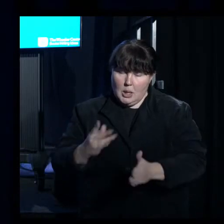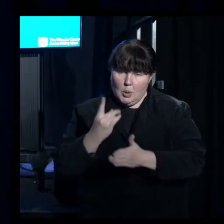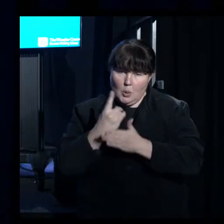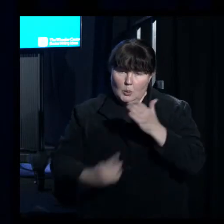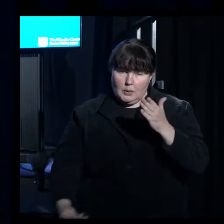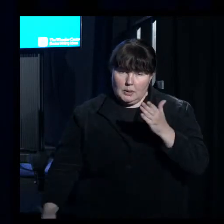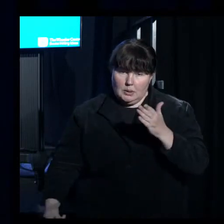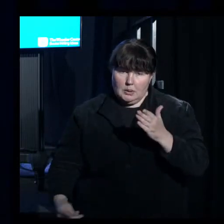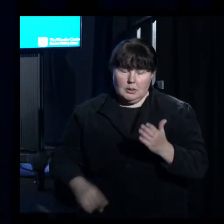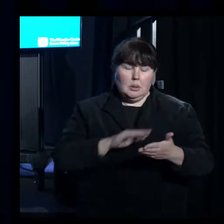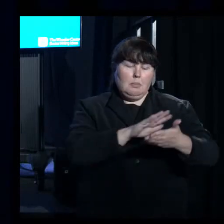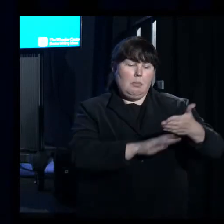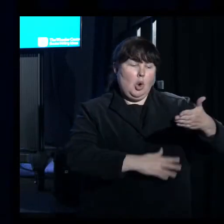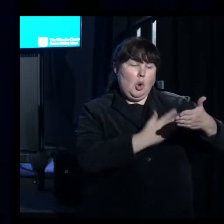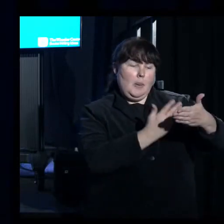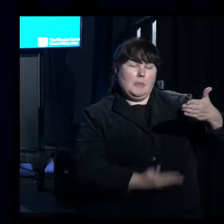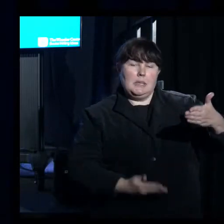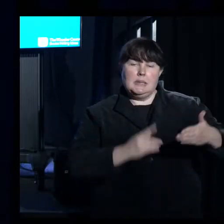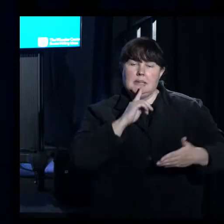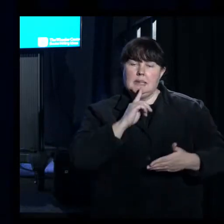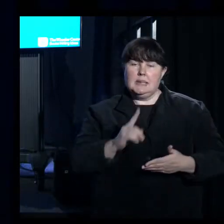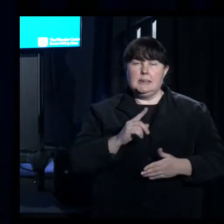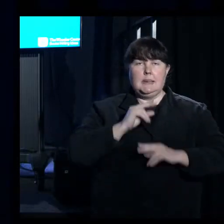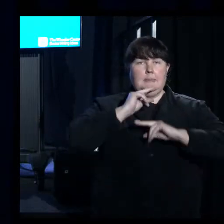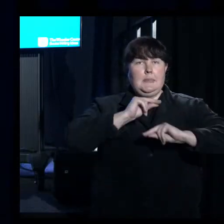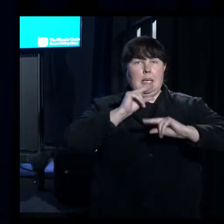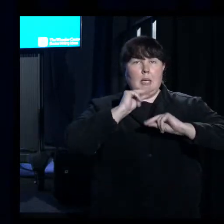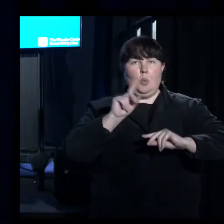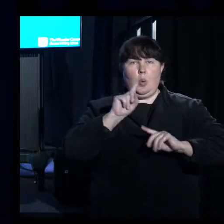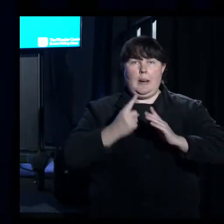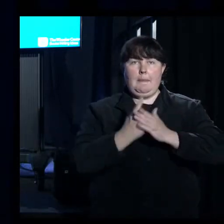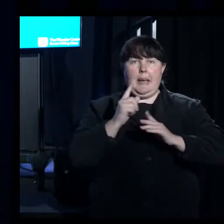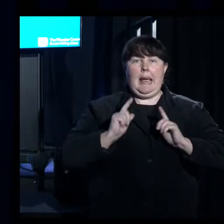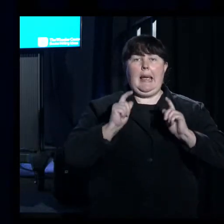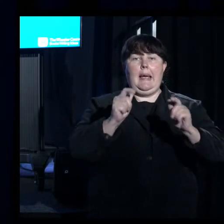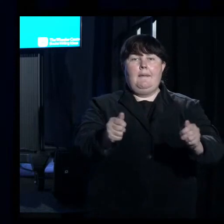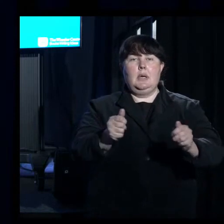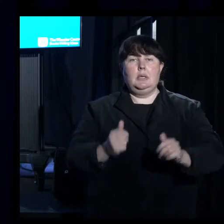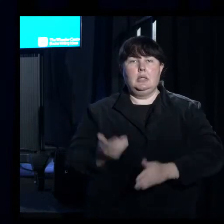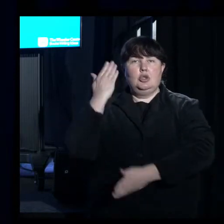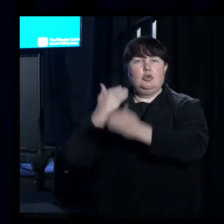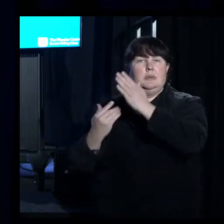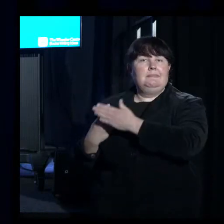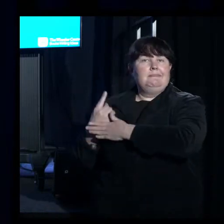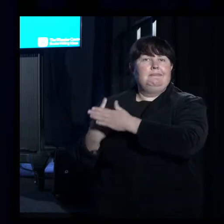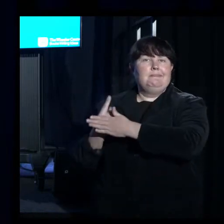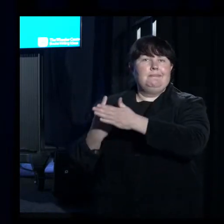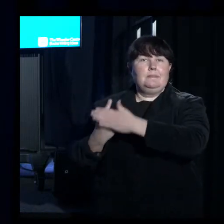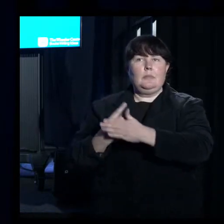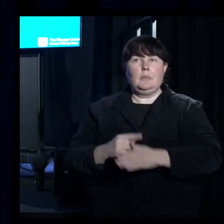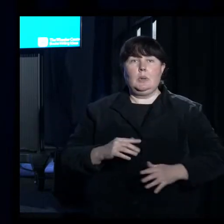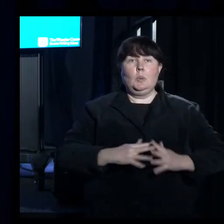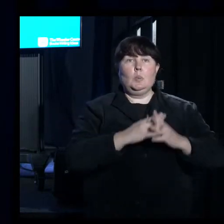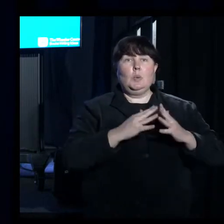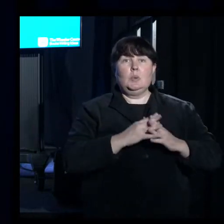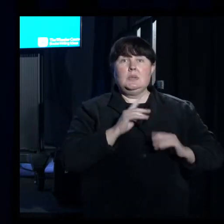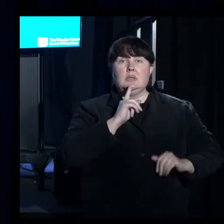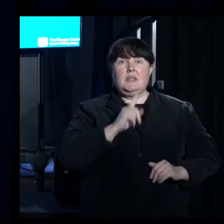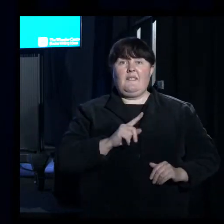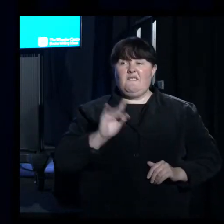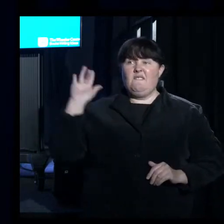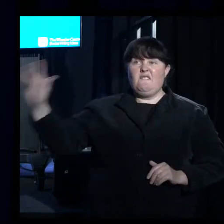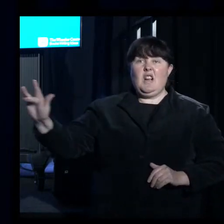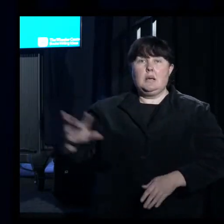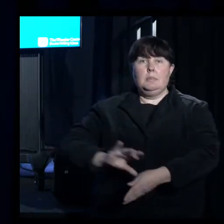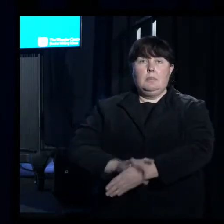The poem says, speak the aftermath of history. The wall says, fuck the police. The cry